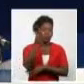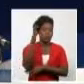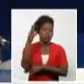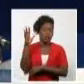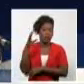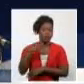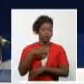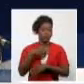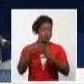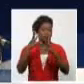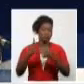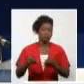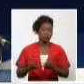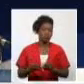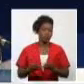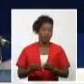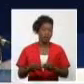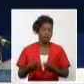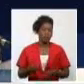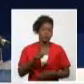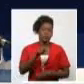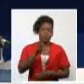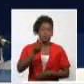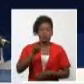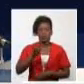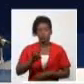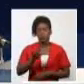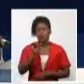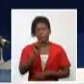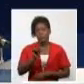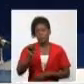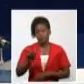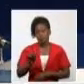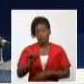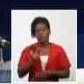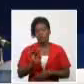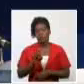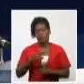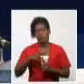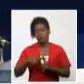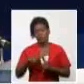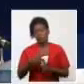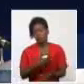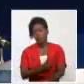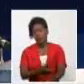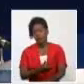129 cases have a source of infection abroad.